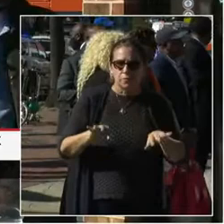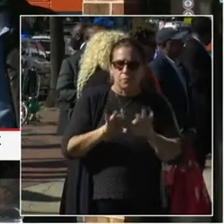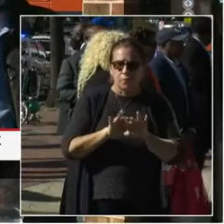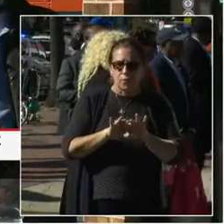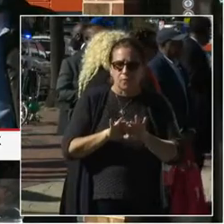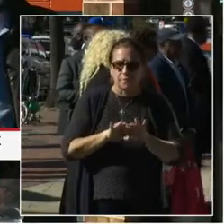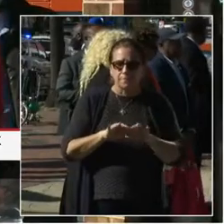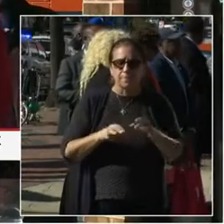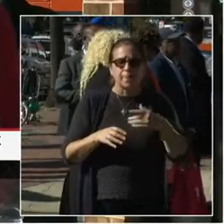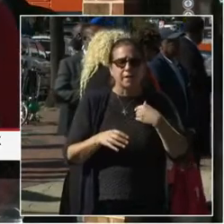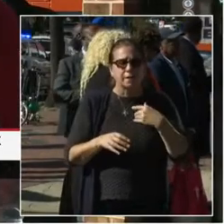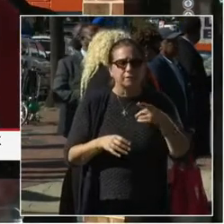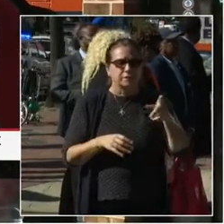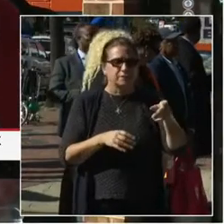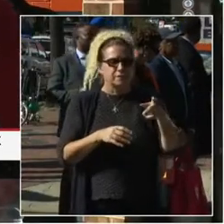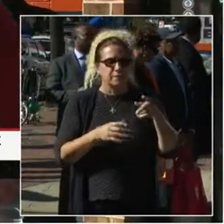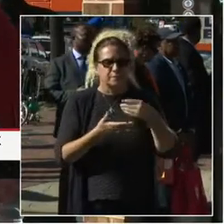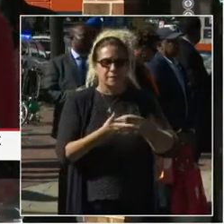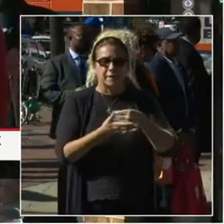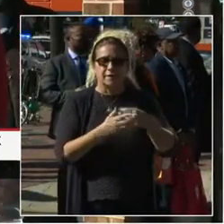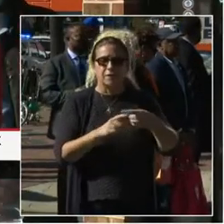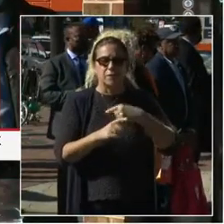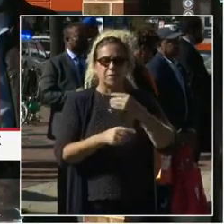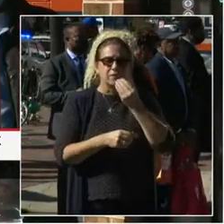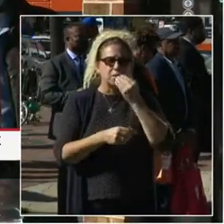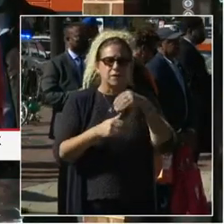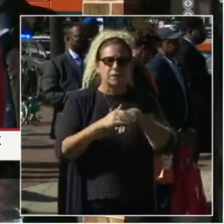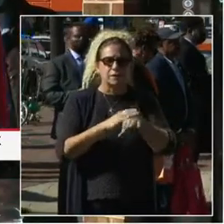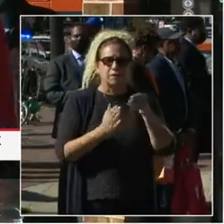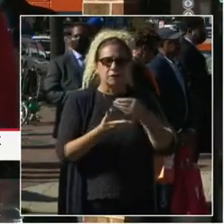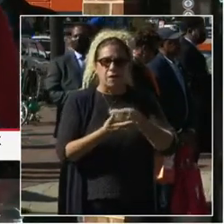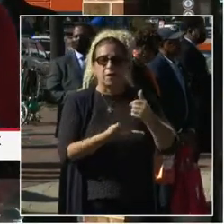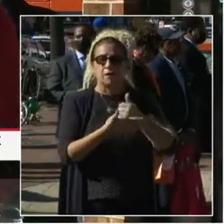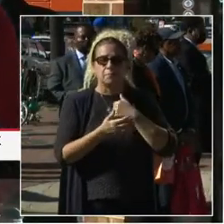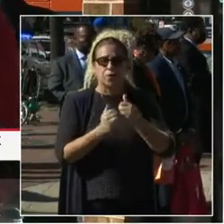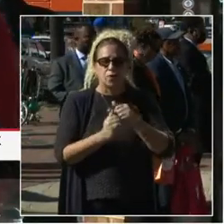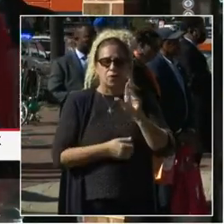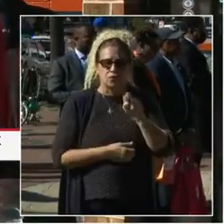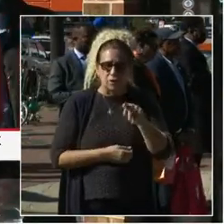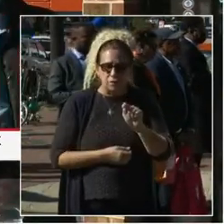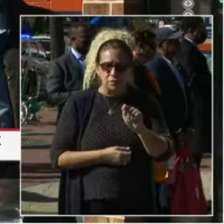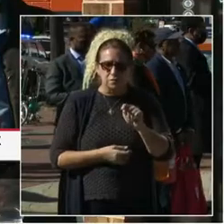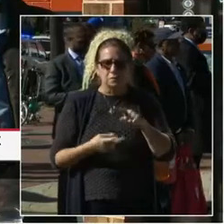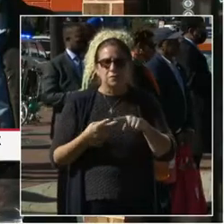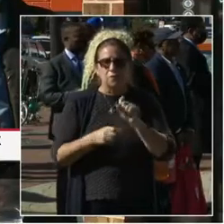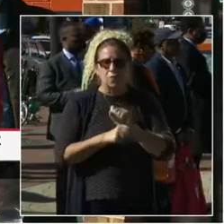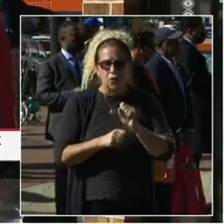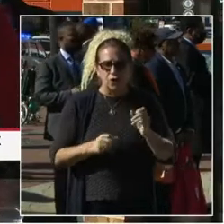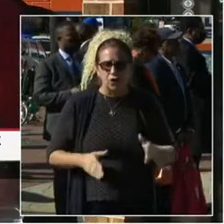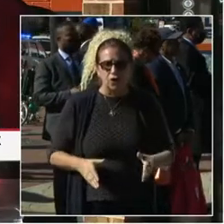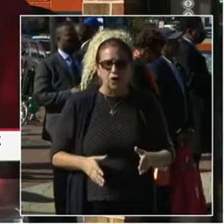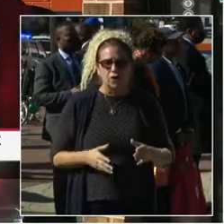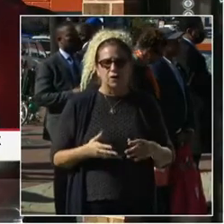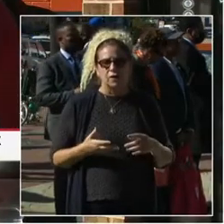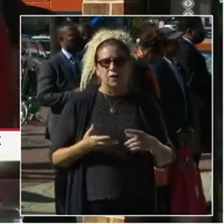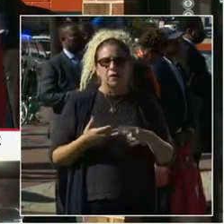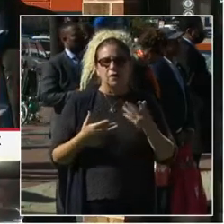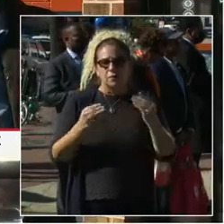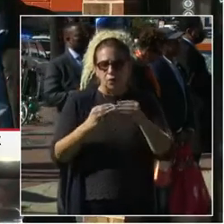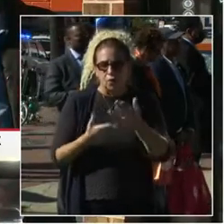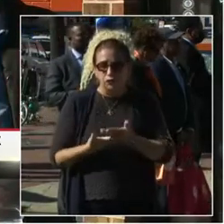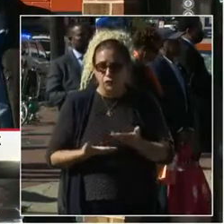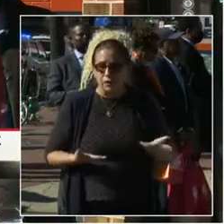rent. It allows us to pay for employees. It makes us more financeable. It gives us more confidence about being able to open in